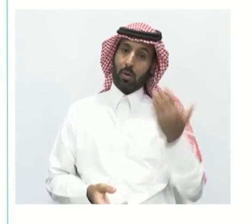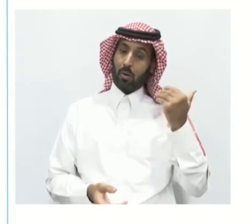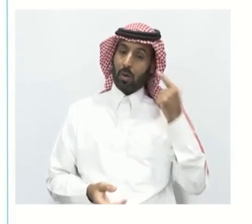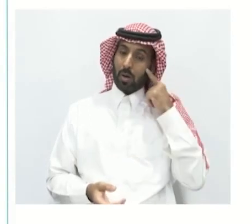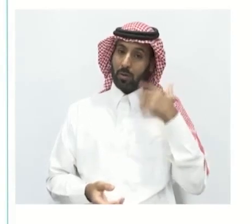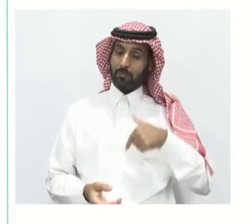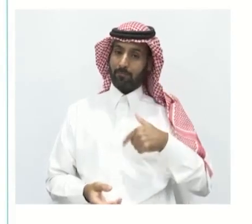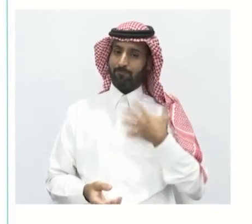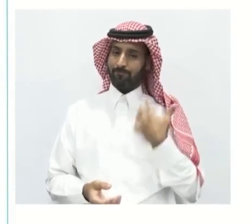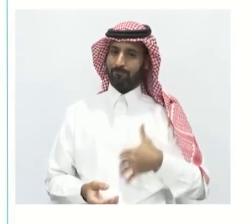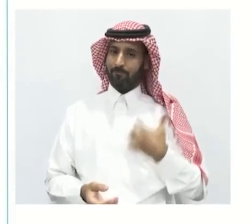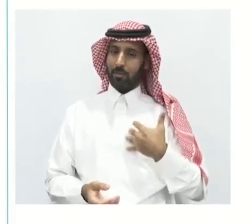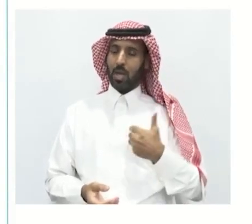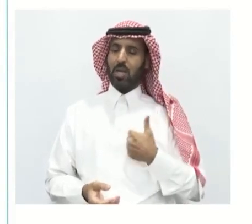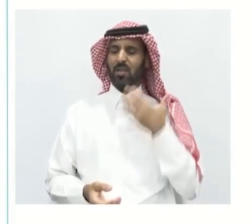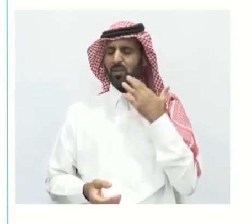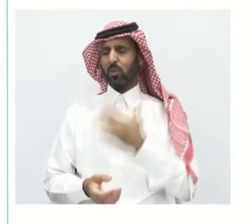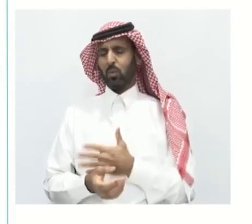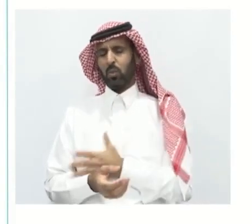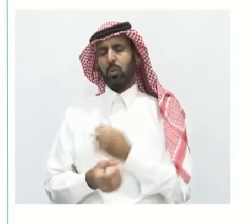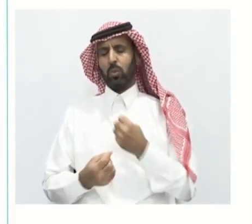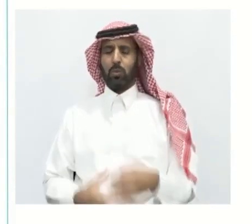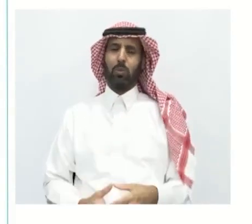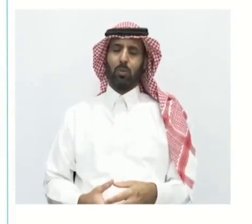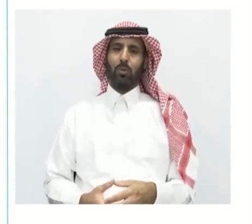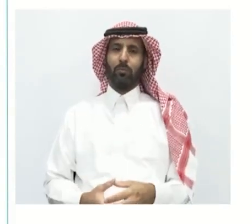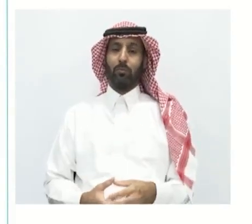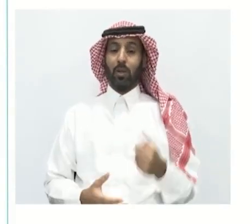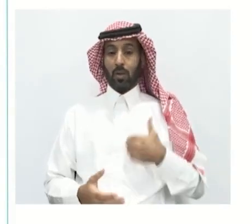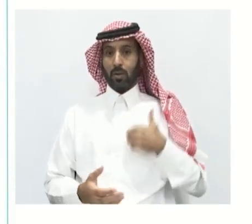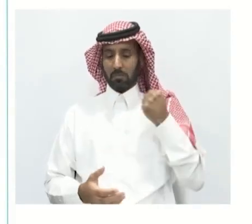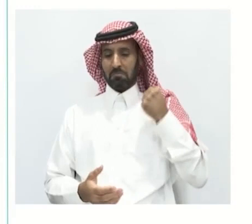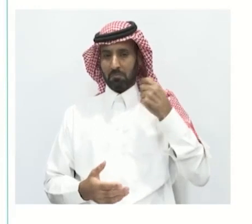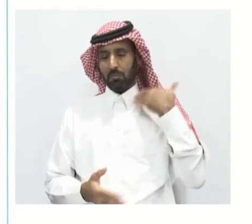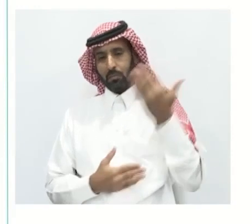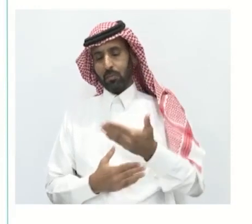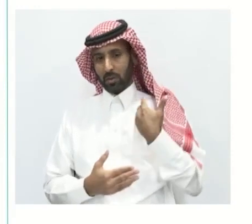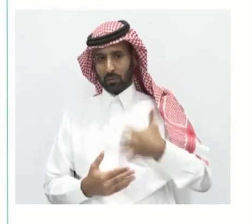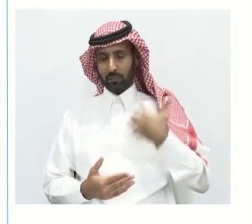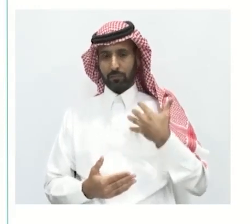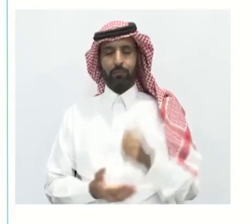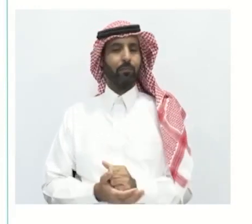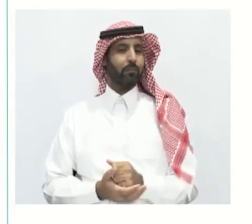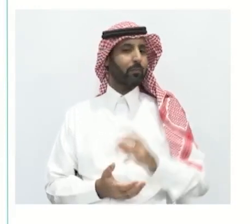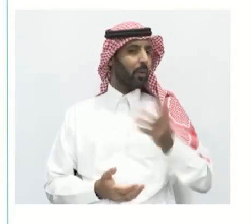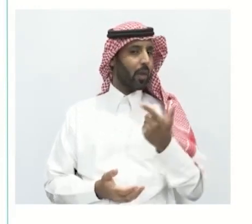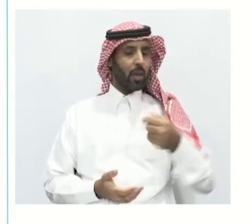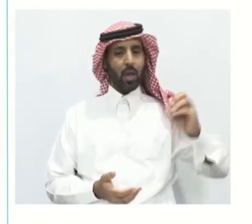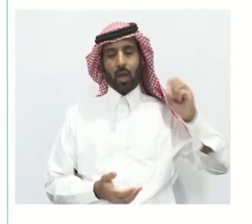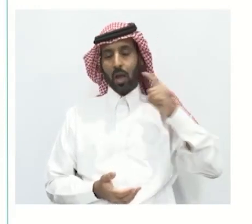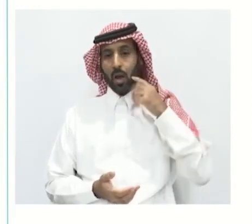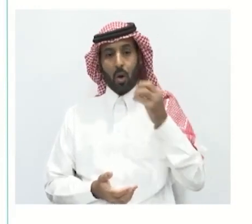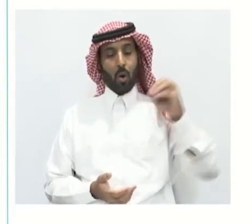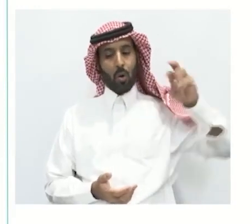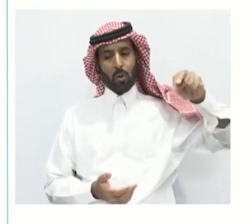are feelings. I feel tired. I feel energized. So these are feelings. How did Umar used to